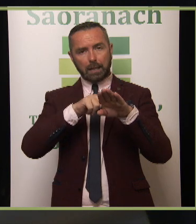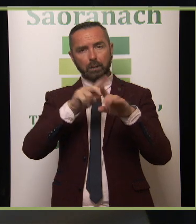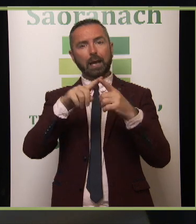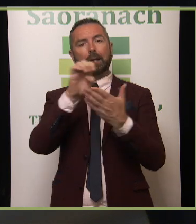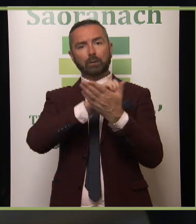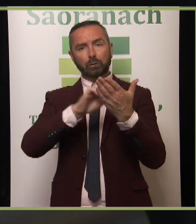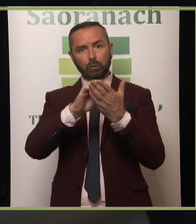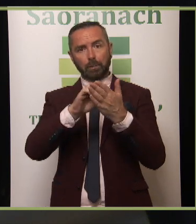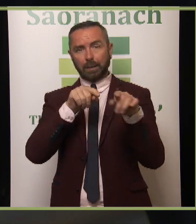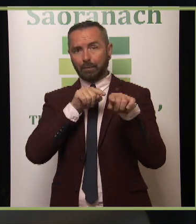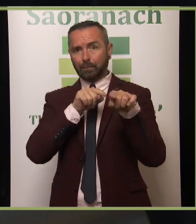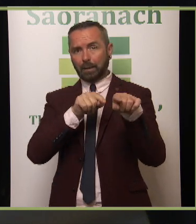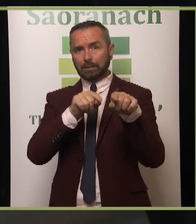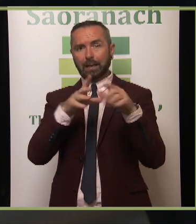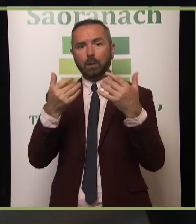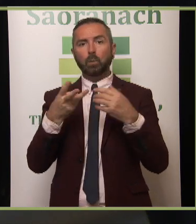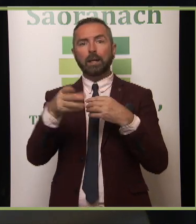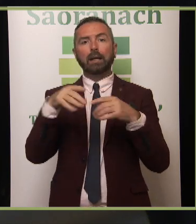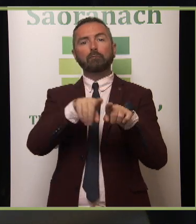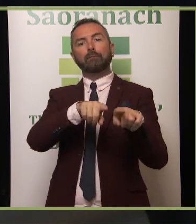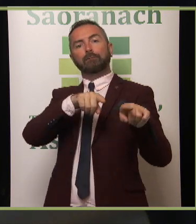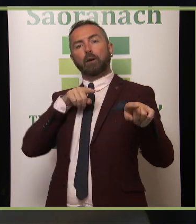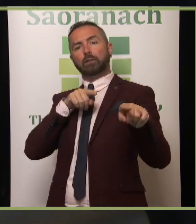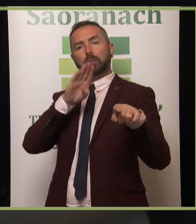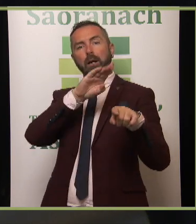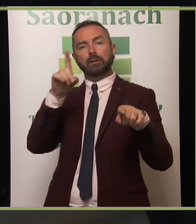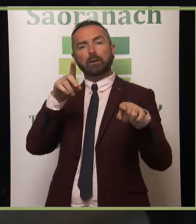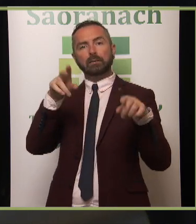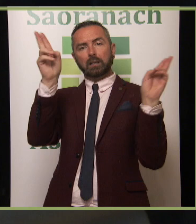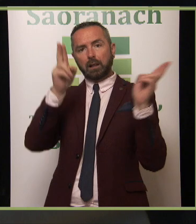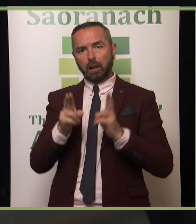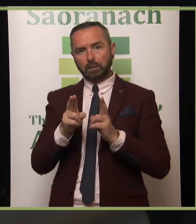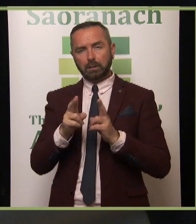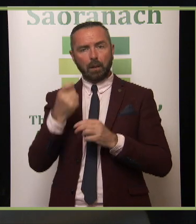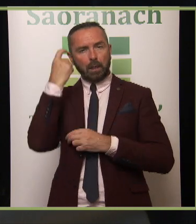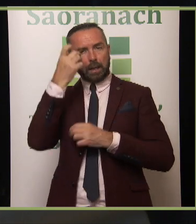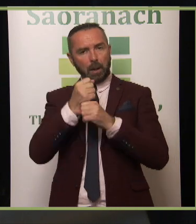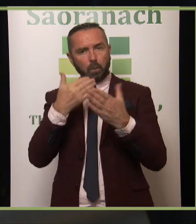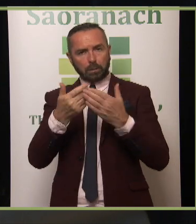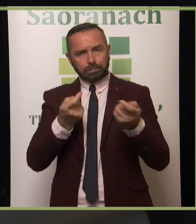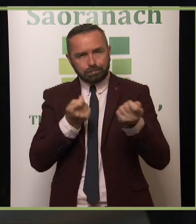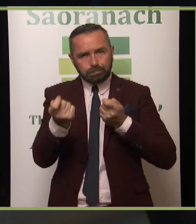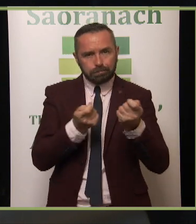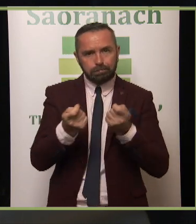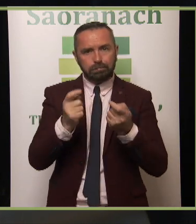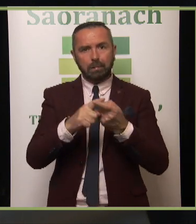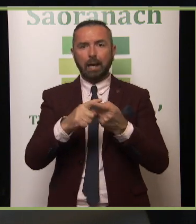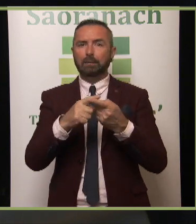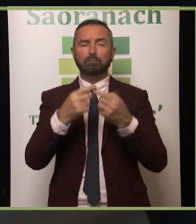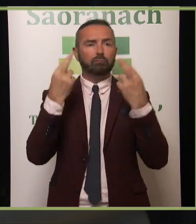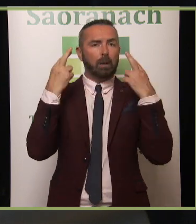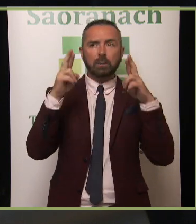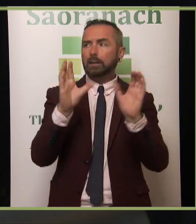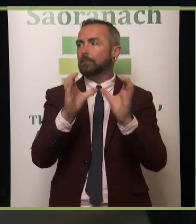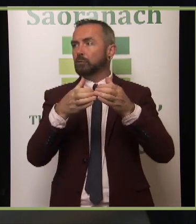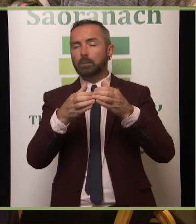to reverse biodiversity loss, to consider the drivers and the perspectives of the general public, of representative groups, of advocacy